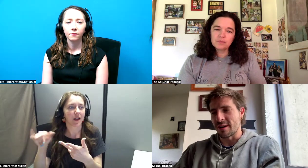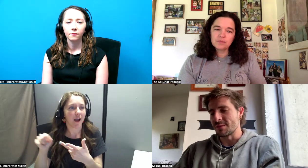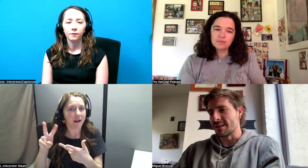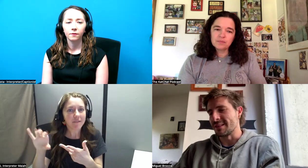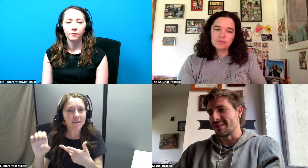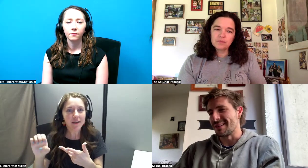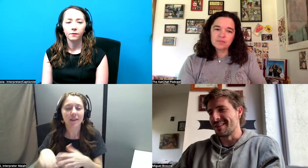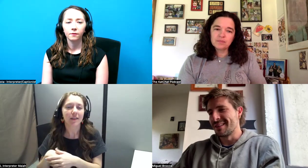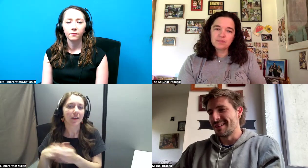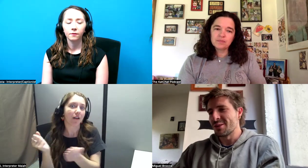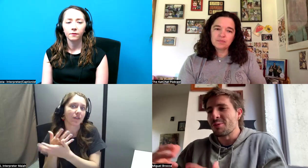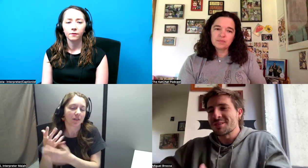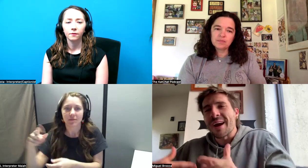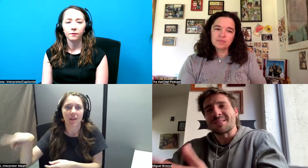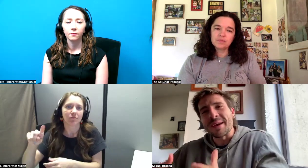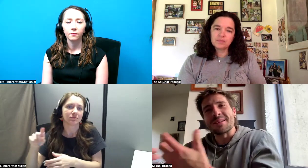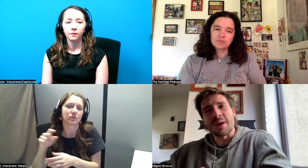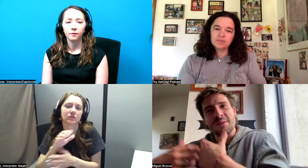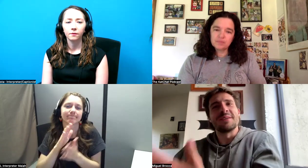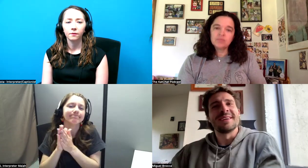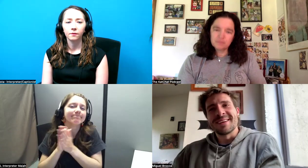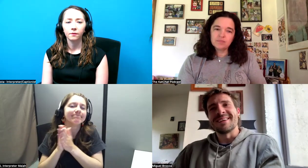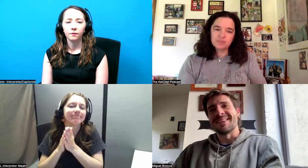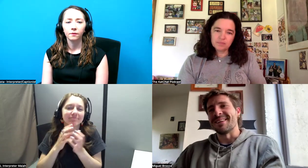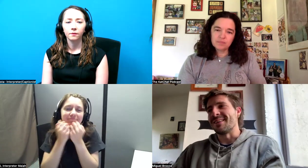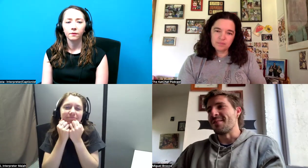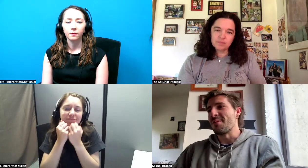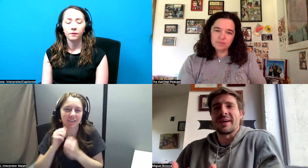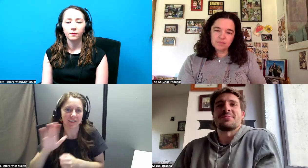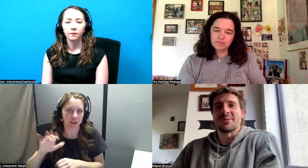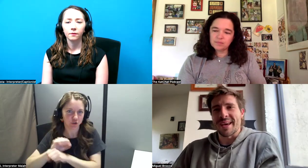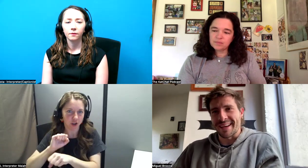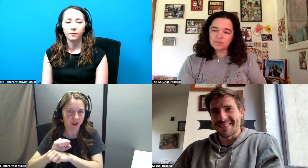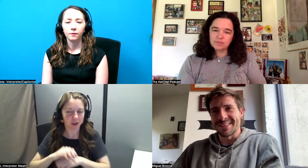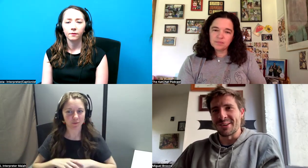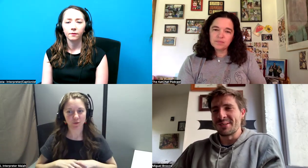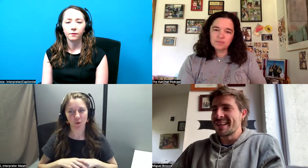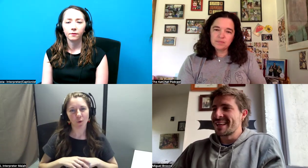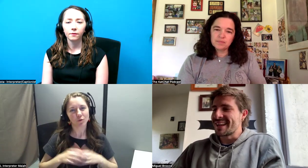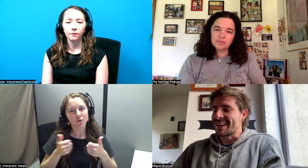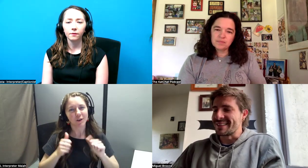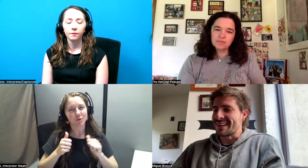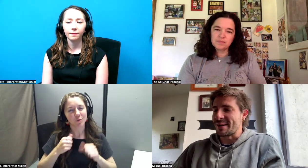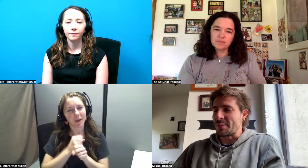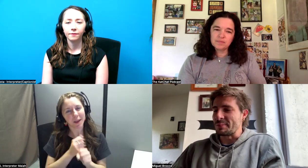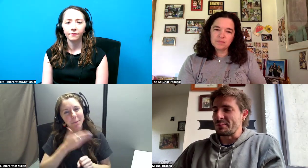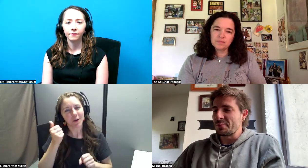about their jobs, and you're always trying to make it better, the best way you can, you know.